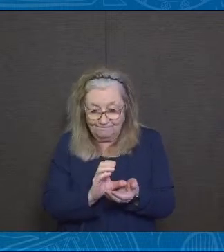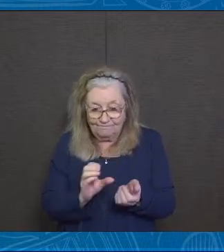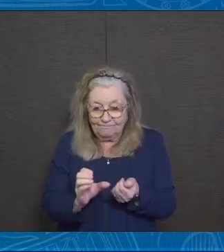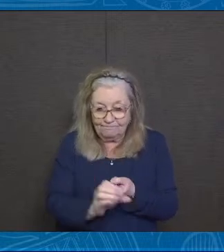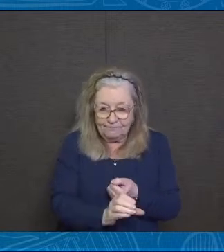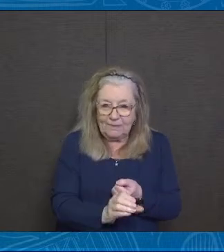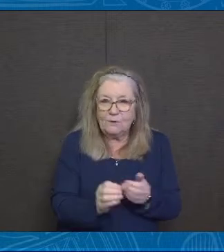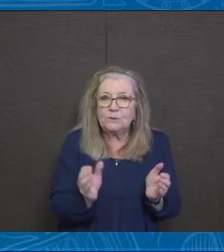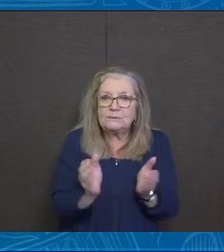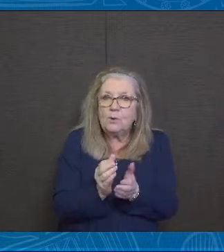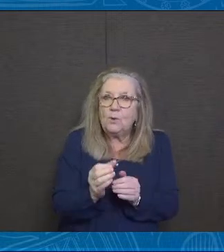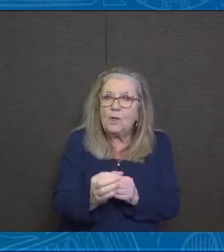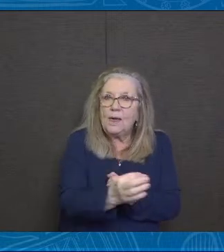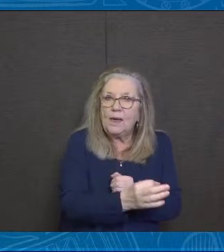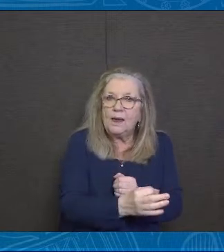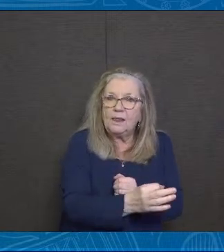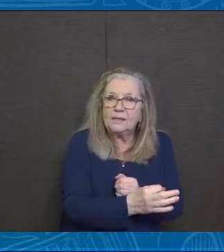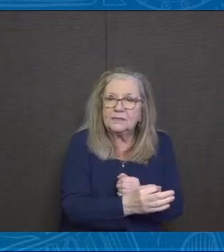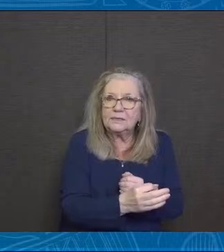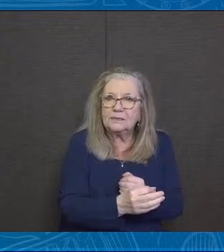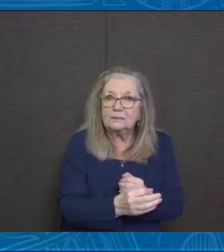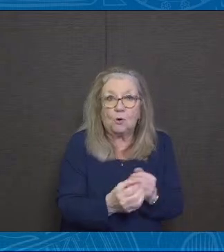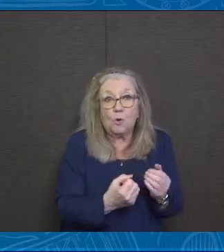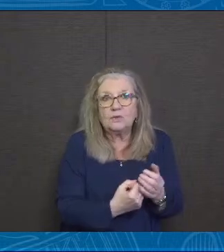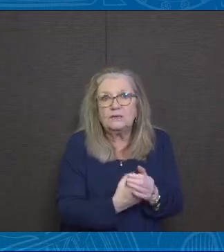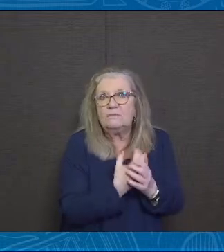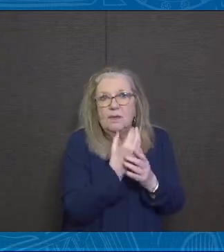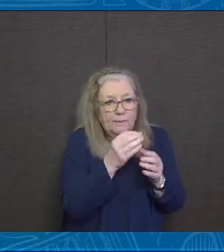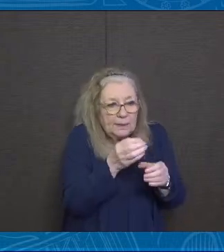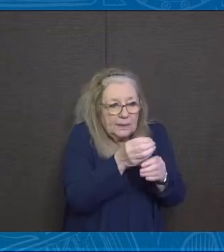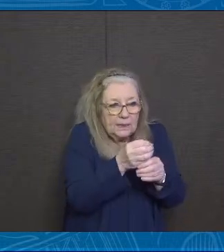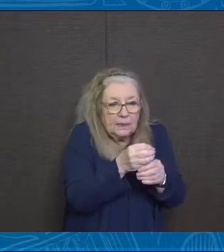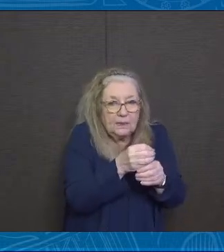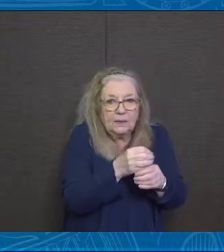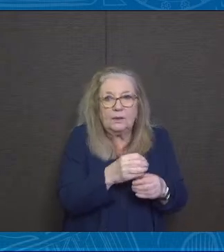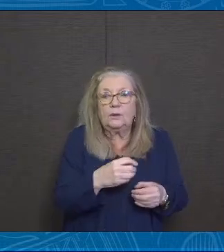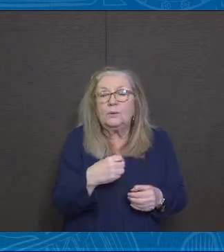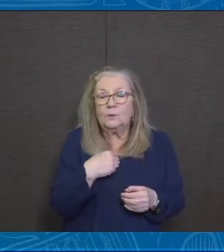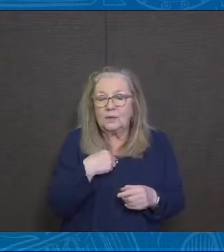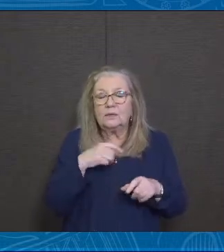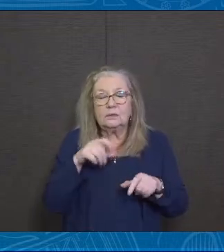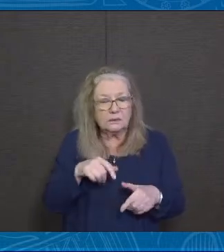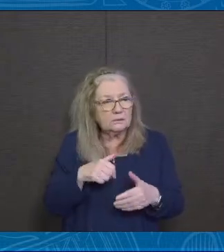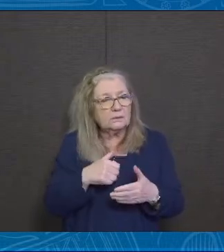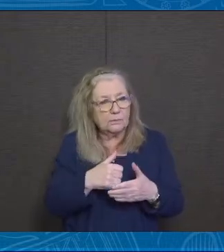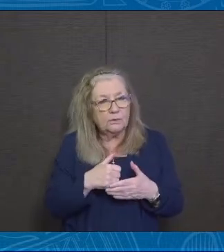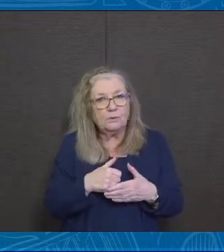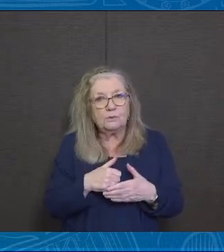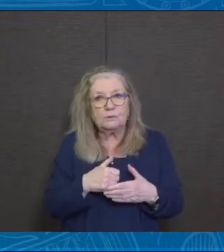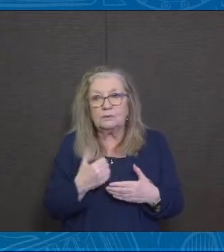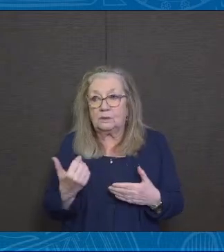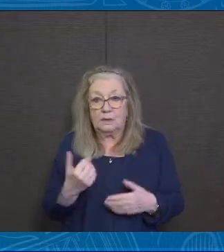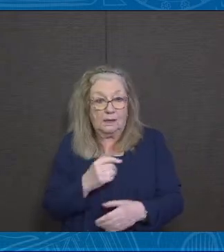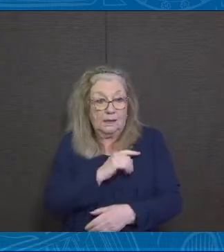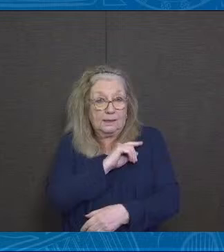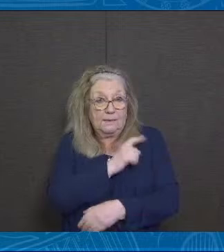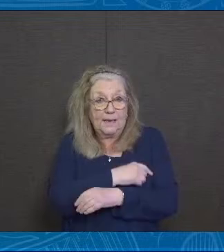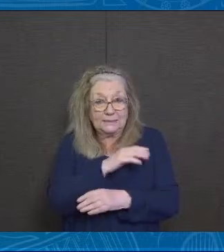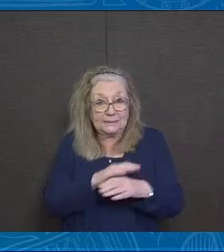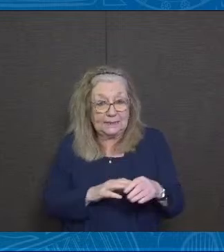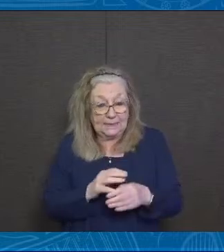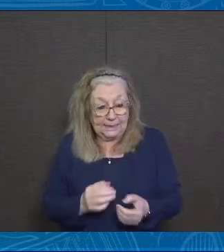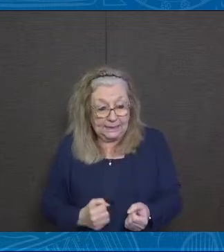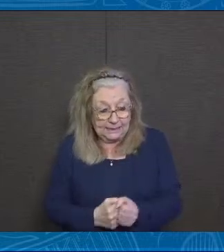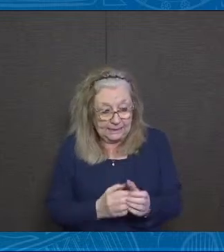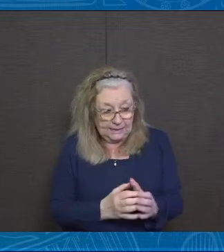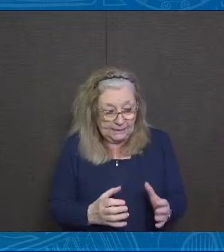island developing states. We need support in areas of capacity development. I'm